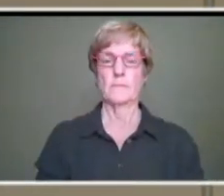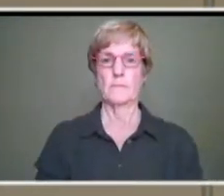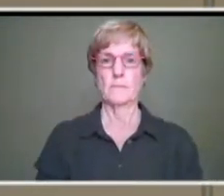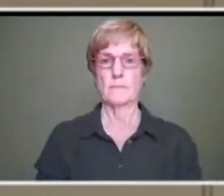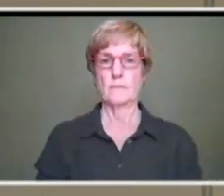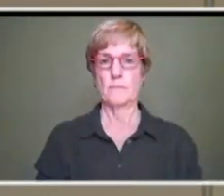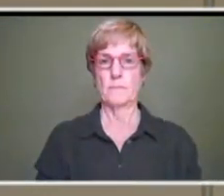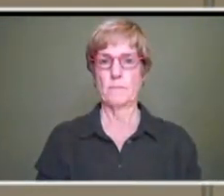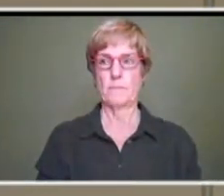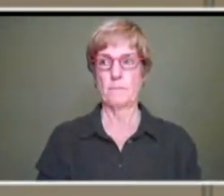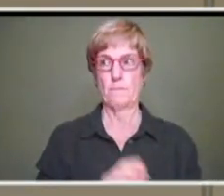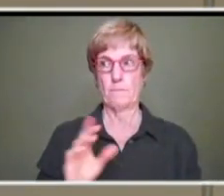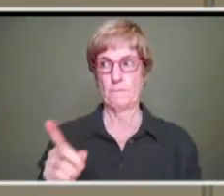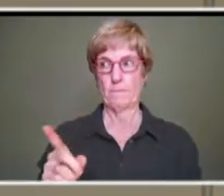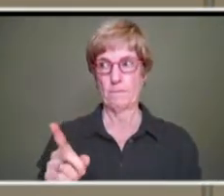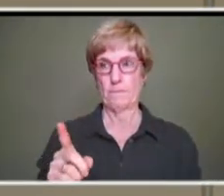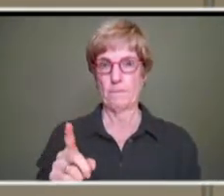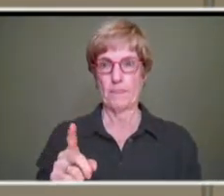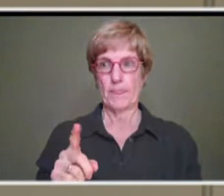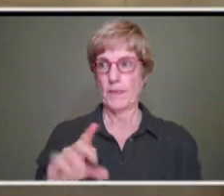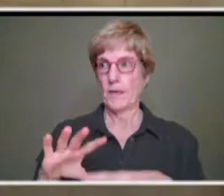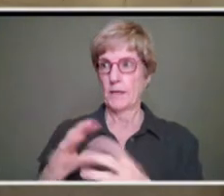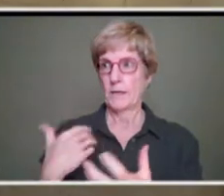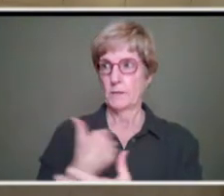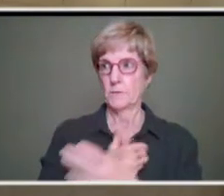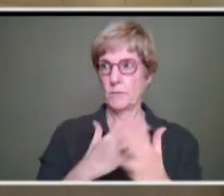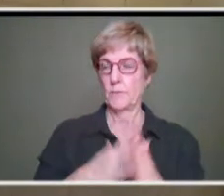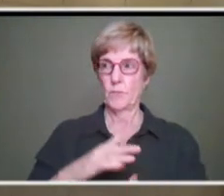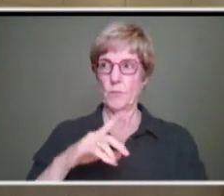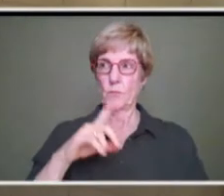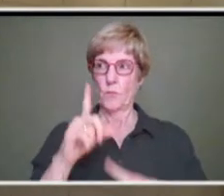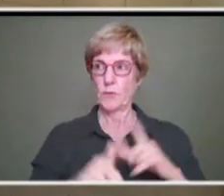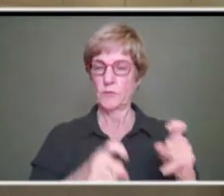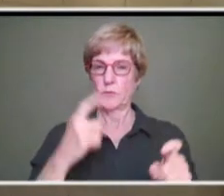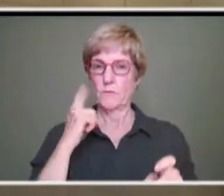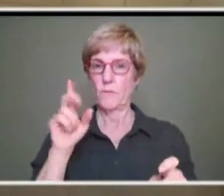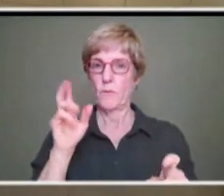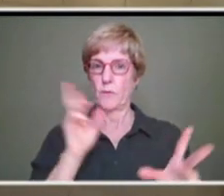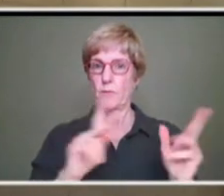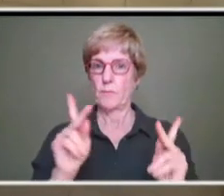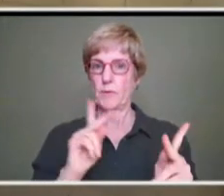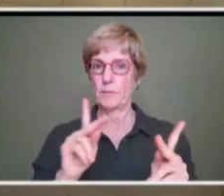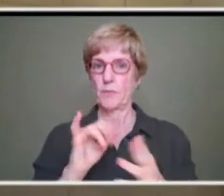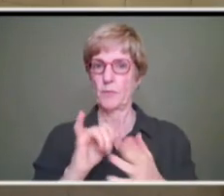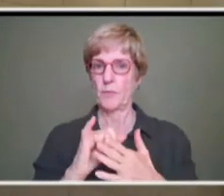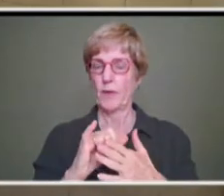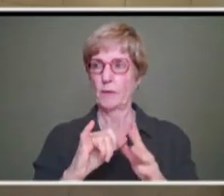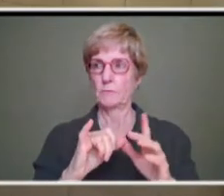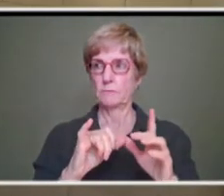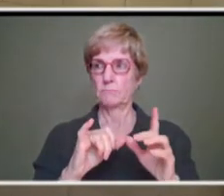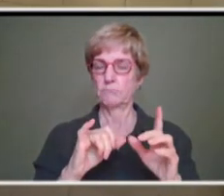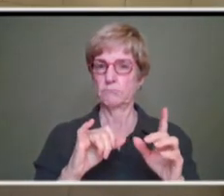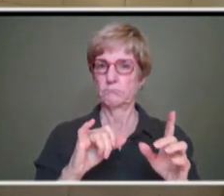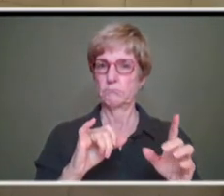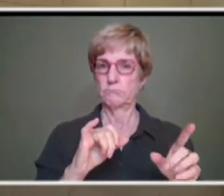for I think there's some council members that have questions and maybe for the folks that tune into our zoning meetings